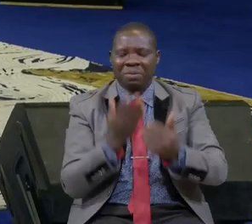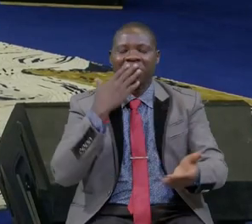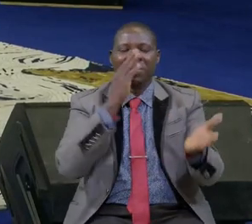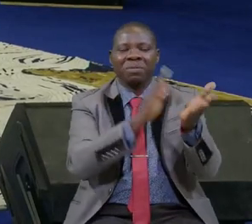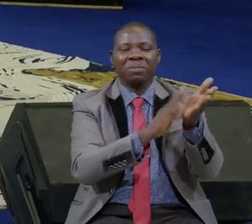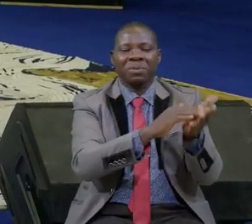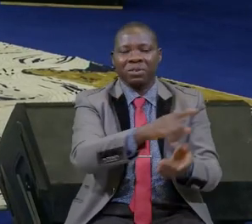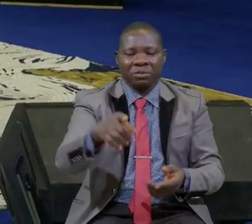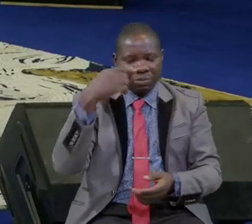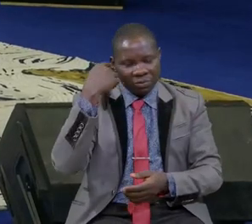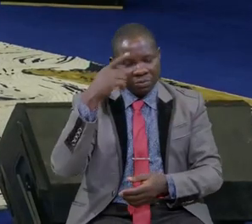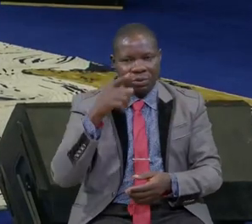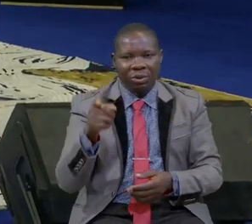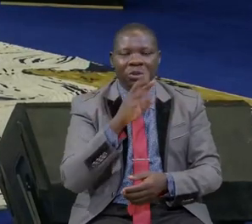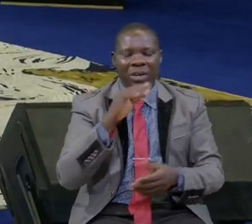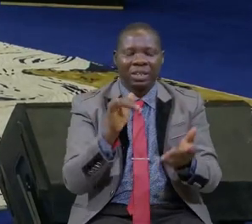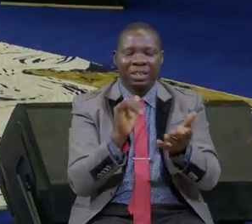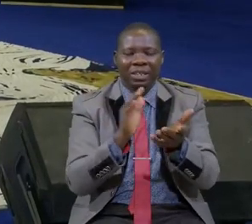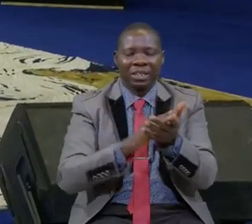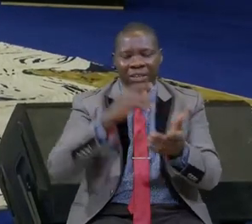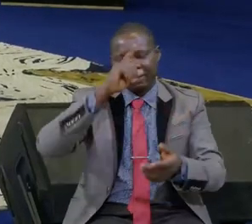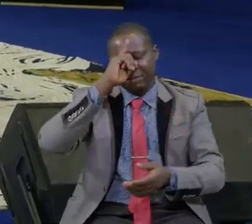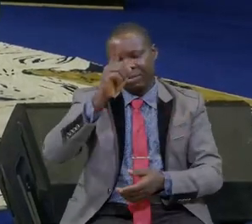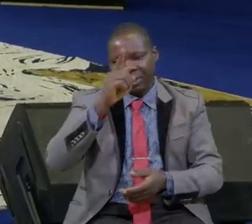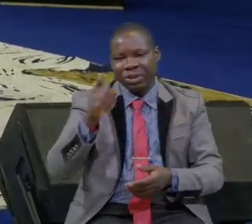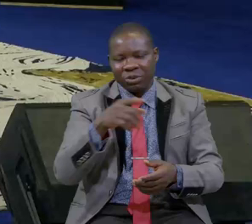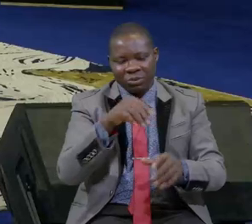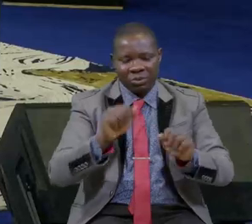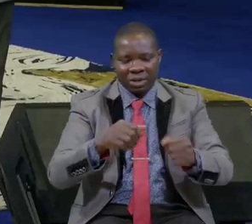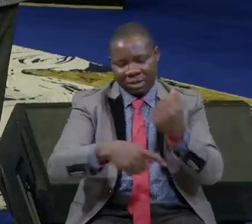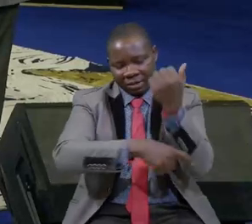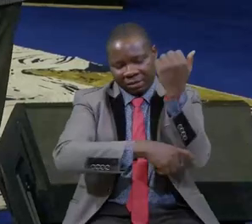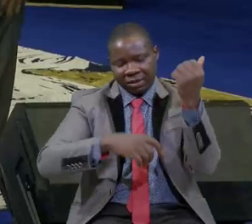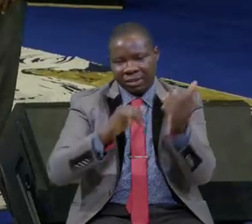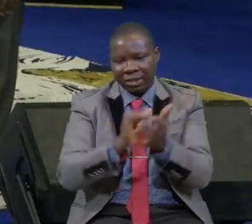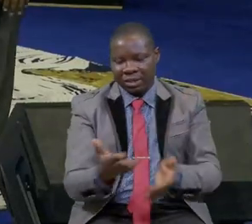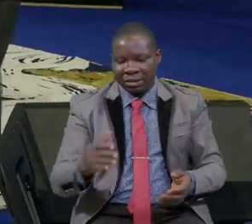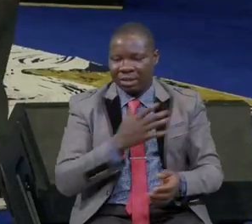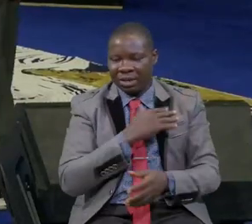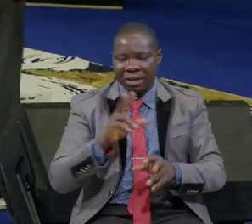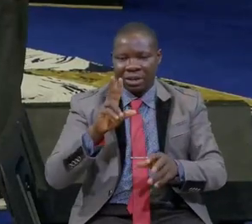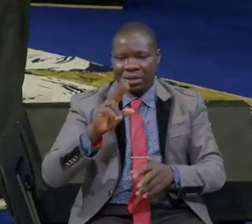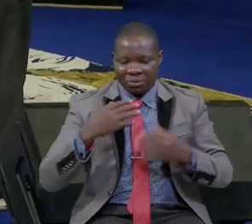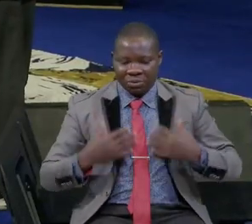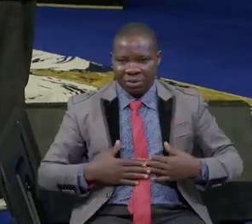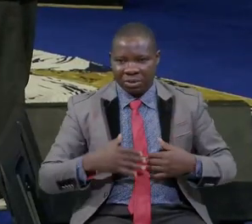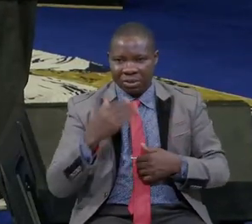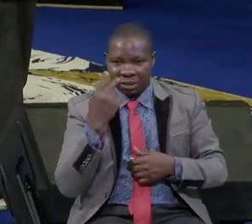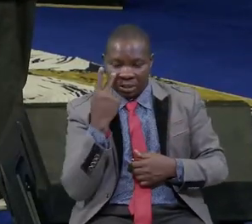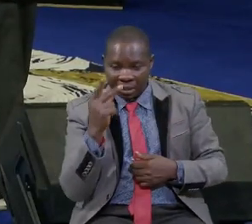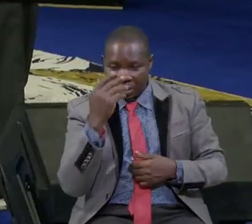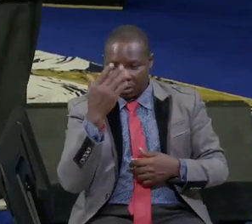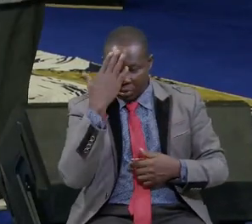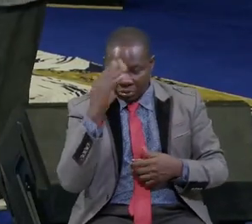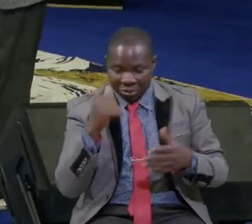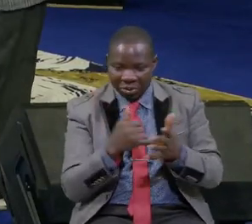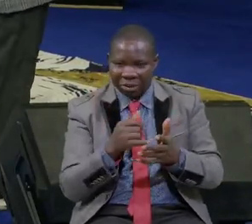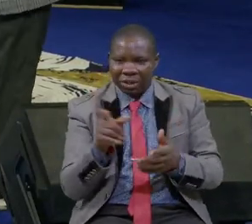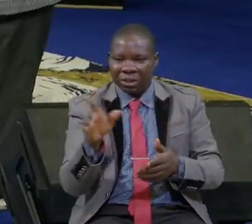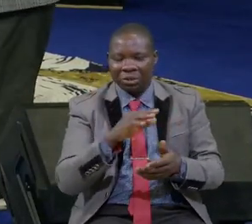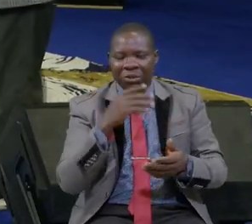that clever that you can steal that thing and nobody discovers you, and your parents might even congratulate